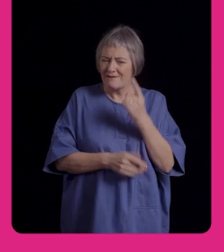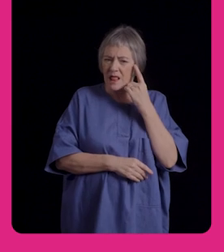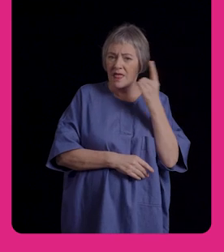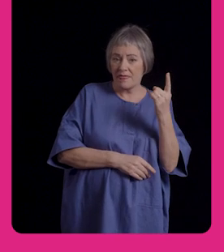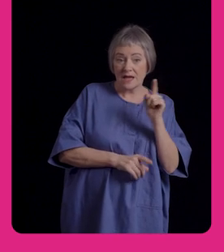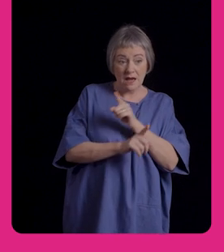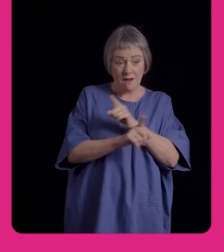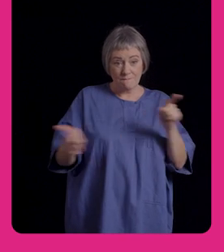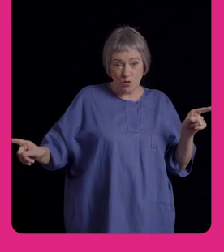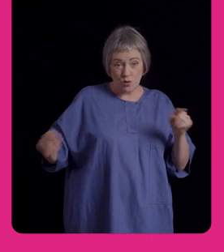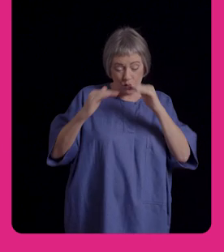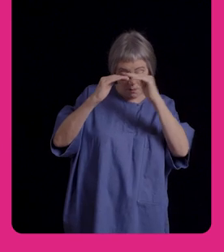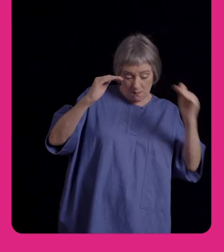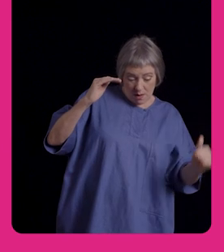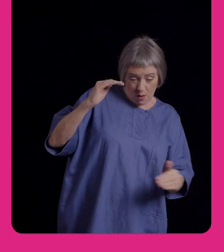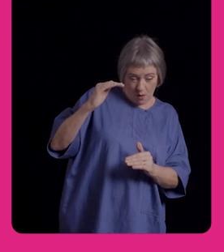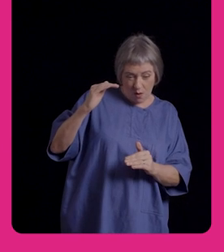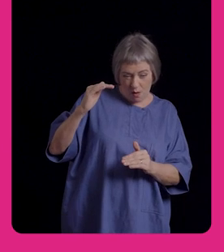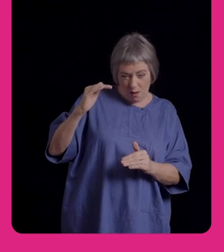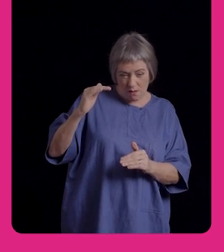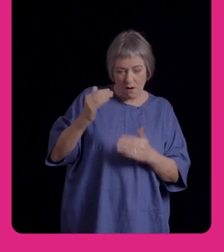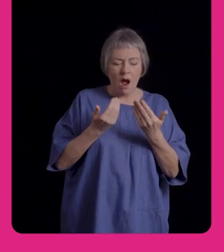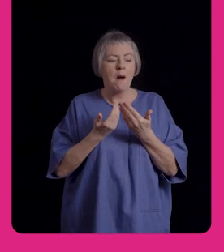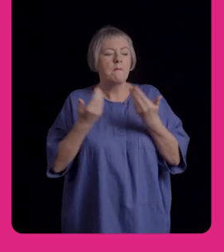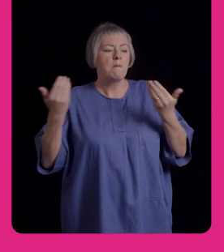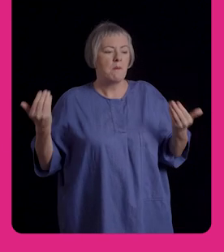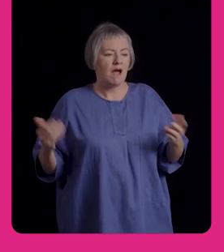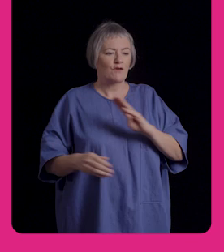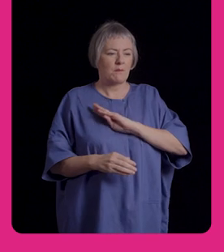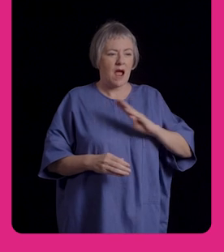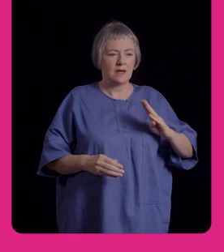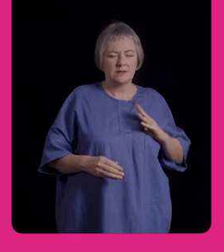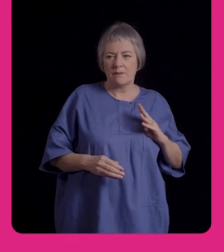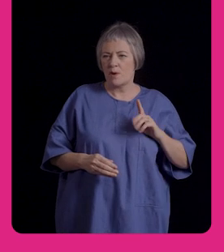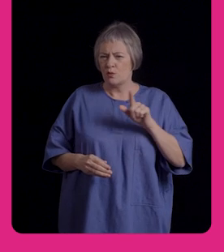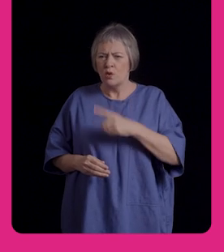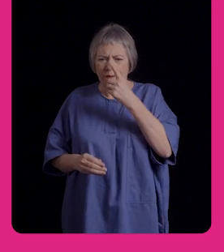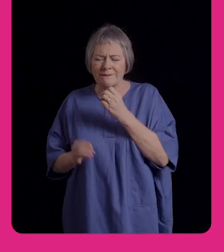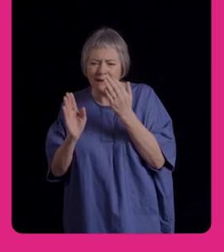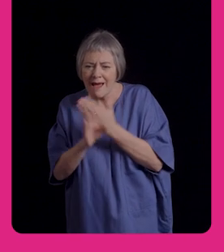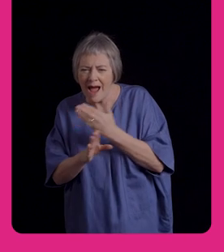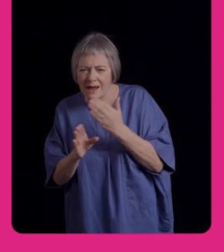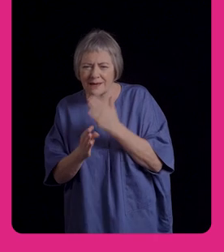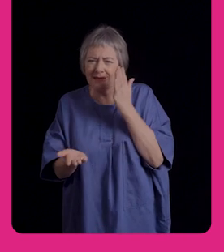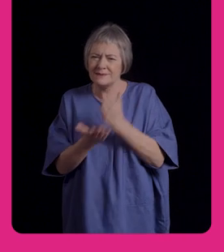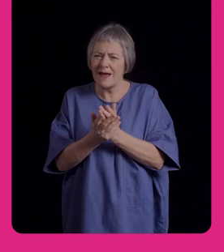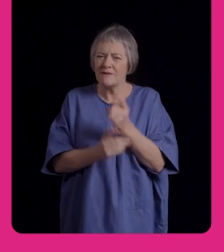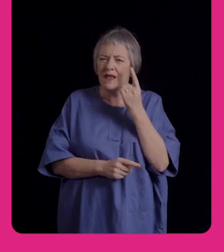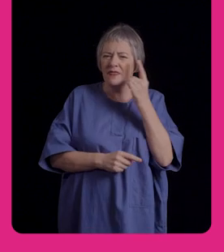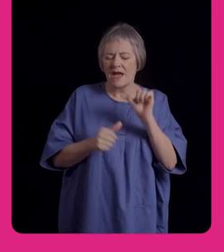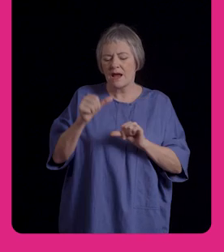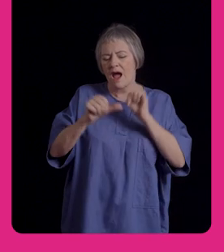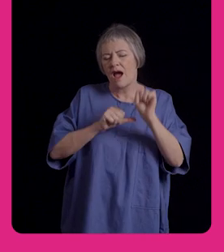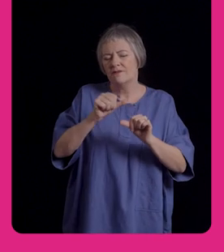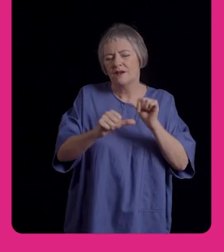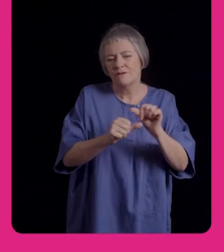think that like if you guys below, apart from Osborne, your instinct is to like hide, you can absolutely do that. And I definitely do think that like